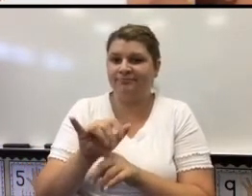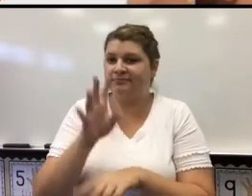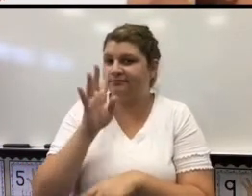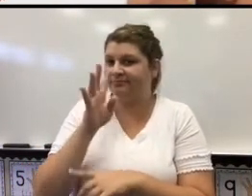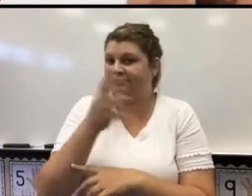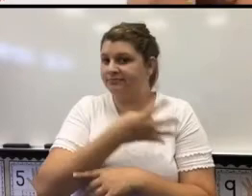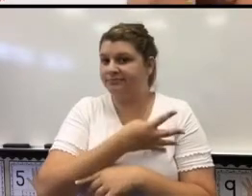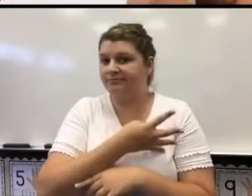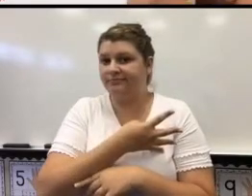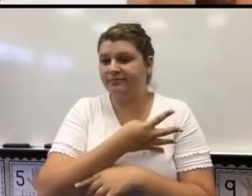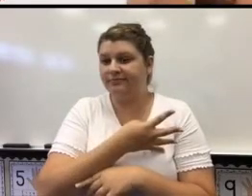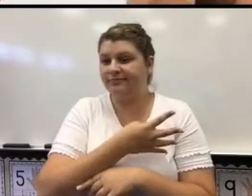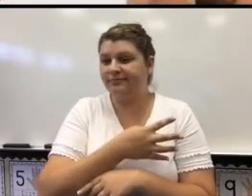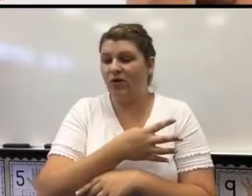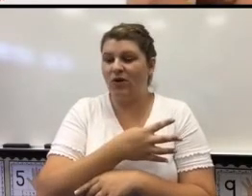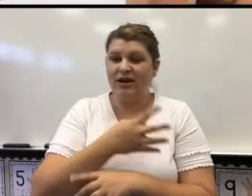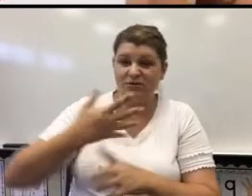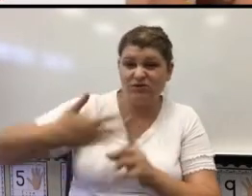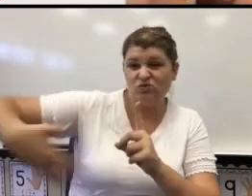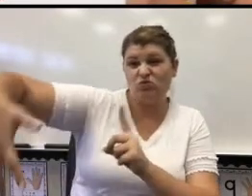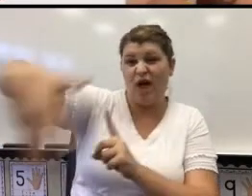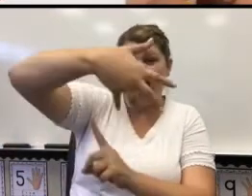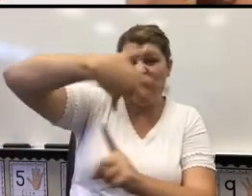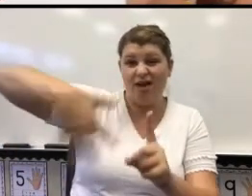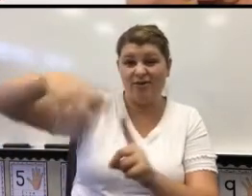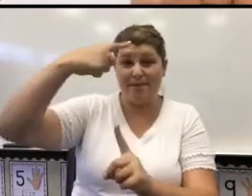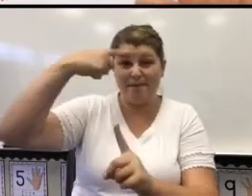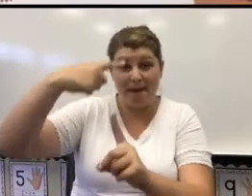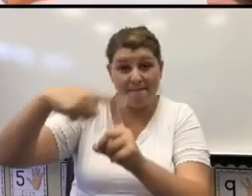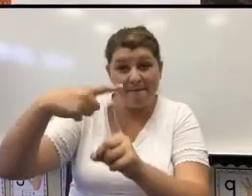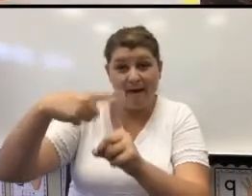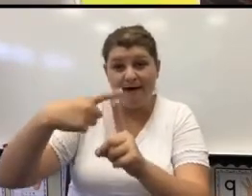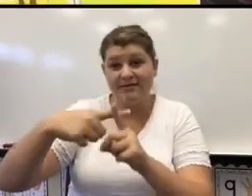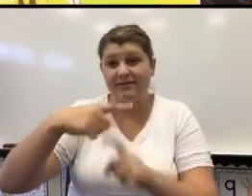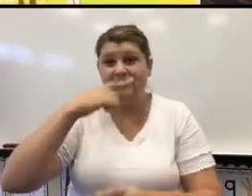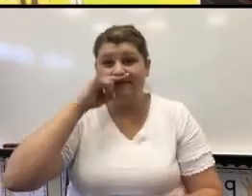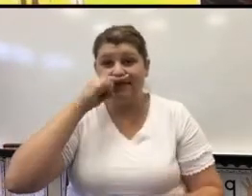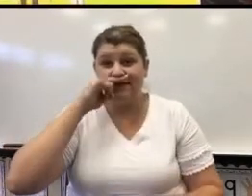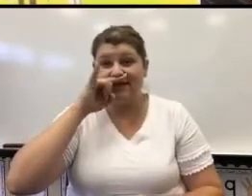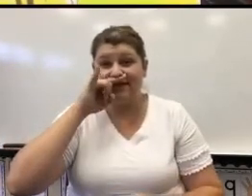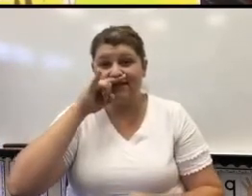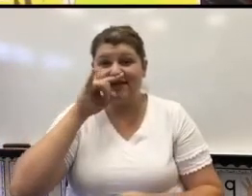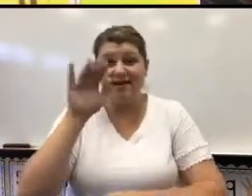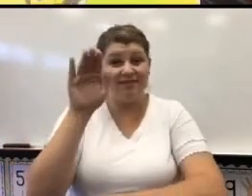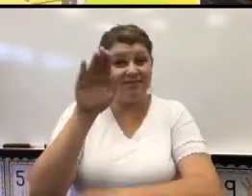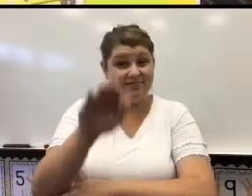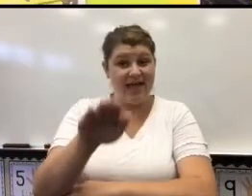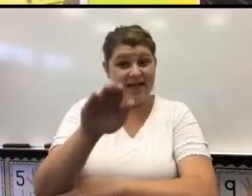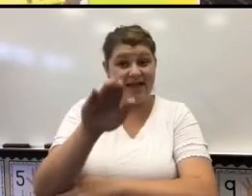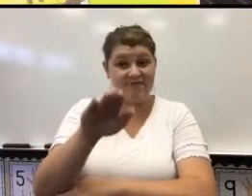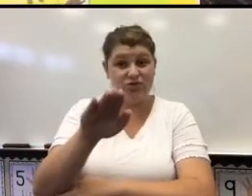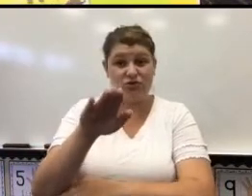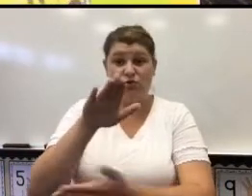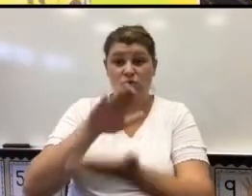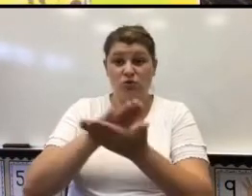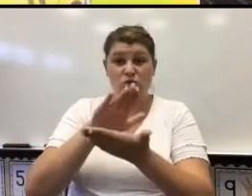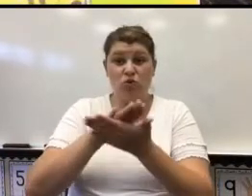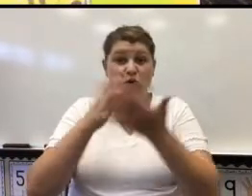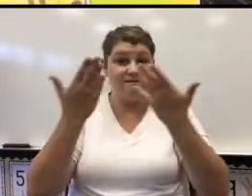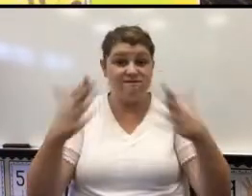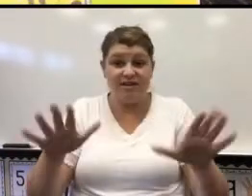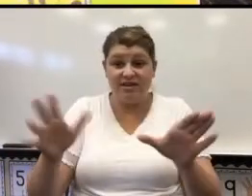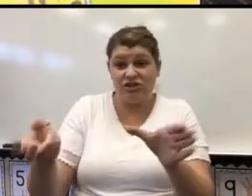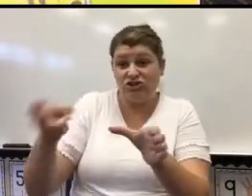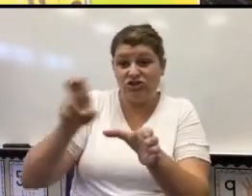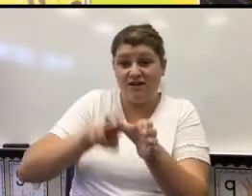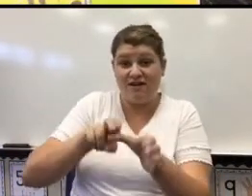bullies stayed away from him, and he was surrounded by other positive kids. When George